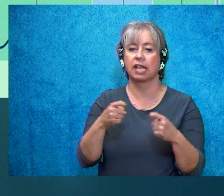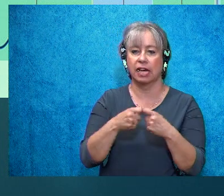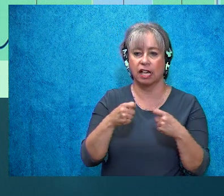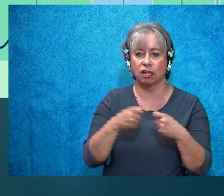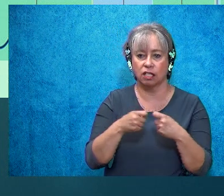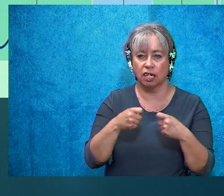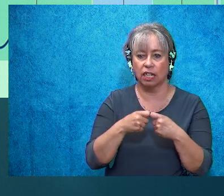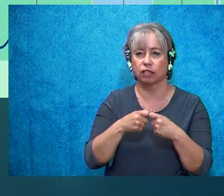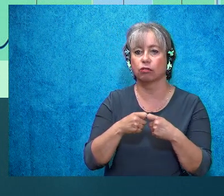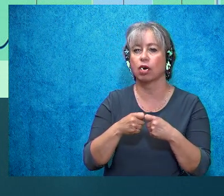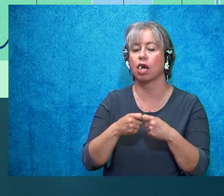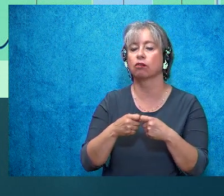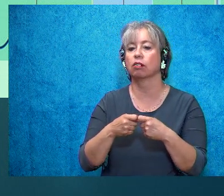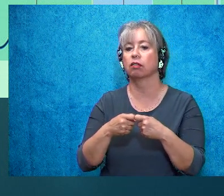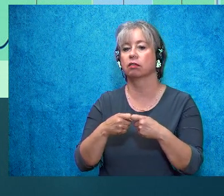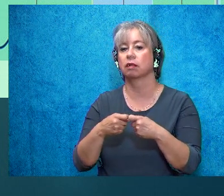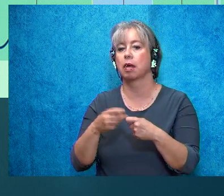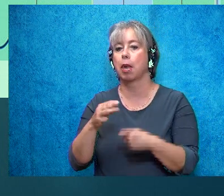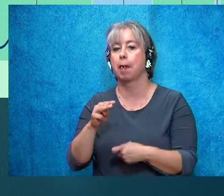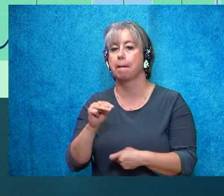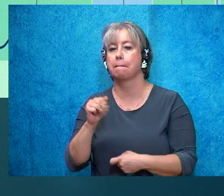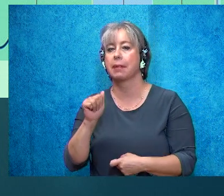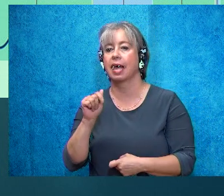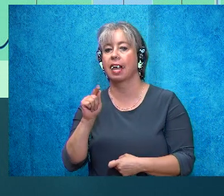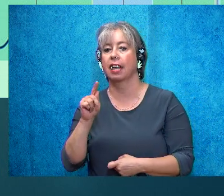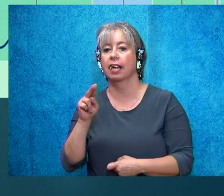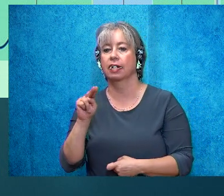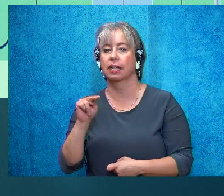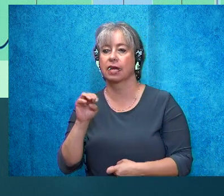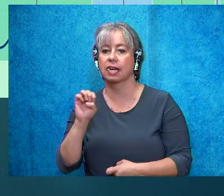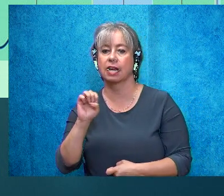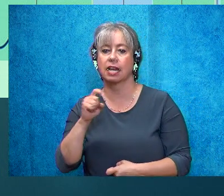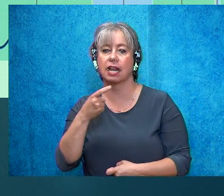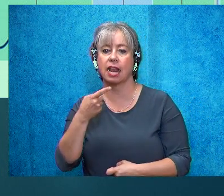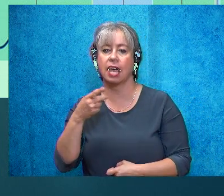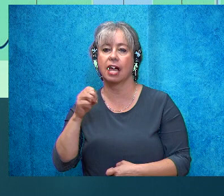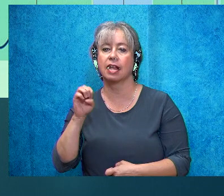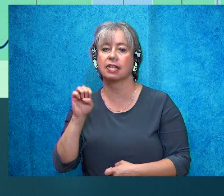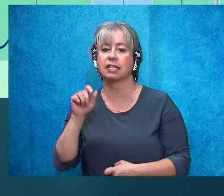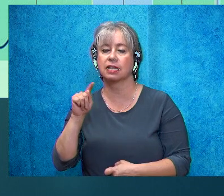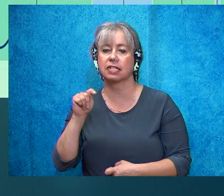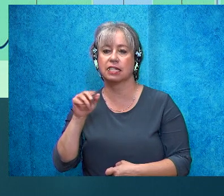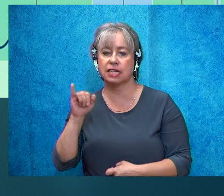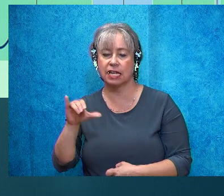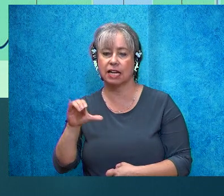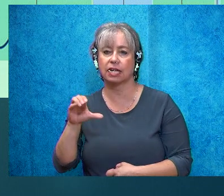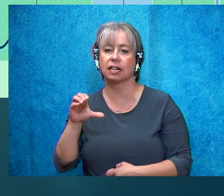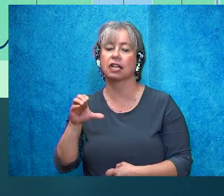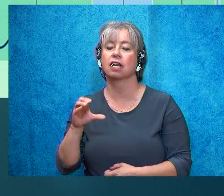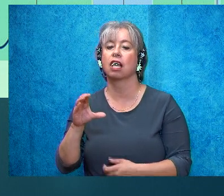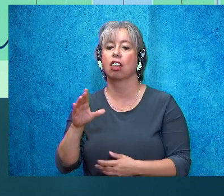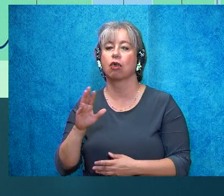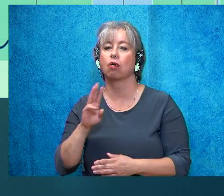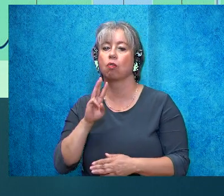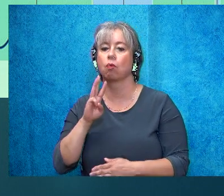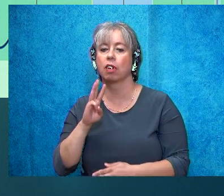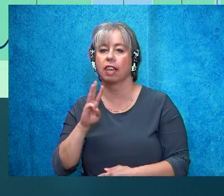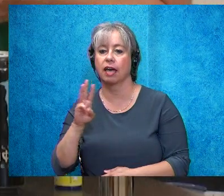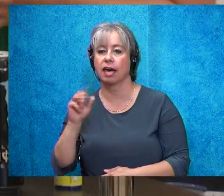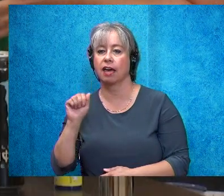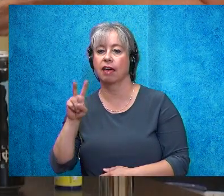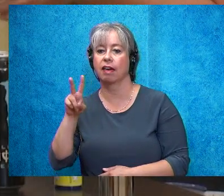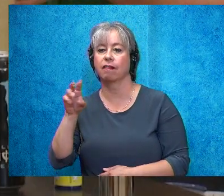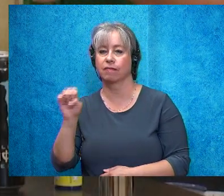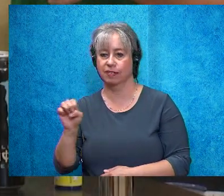electromagnetic waves. Electromagnetic waves. And that in itself, for Mobile County guys, usually we cover that as a whole objective on its